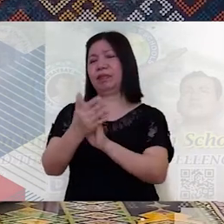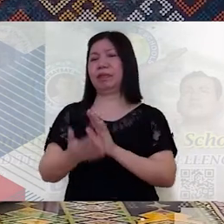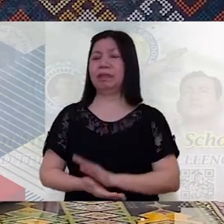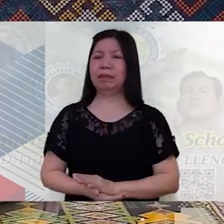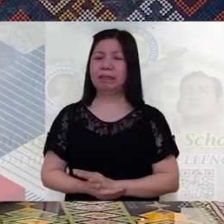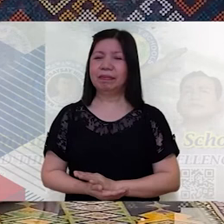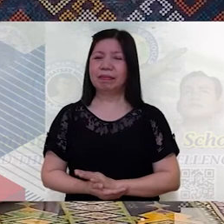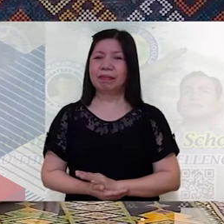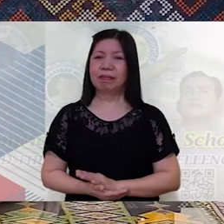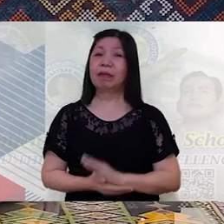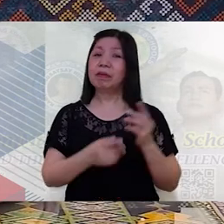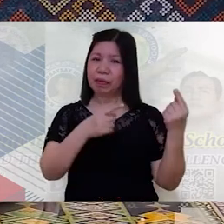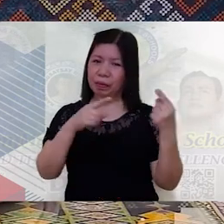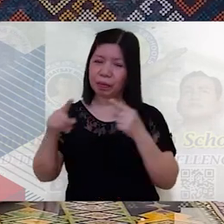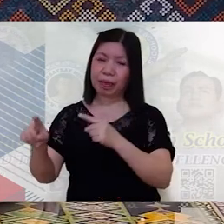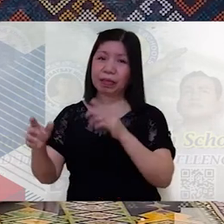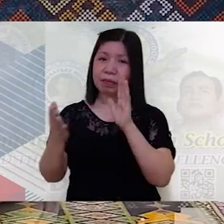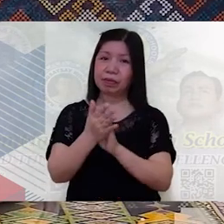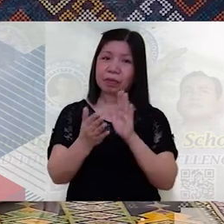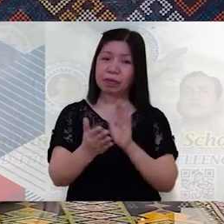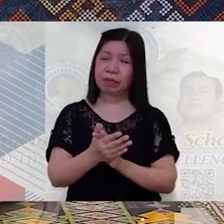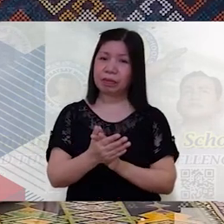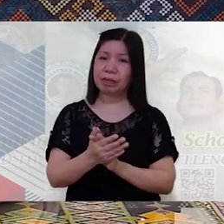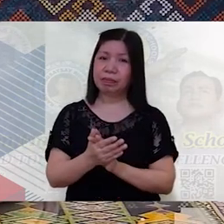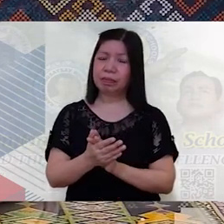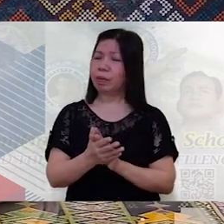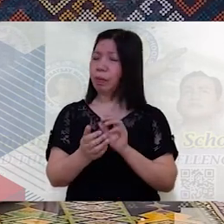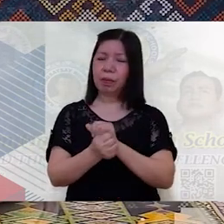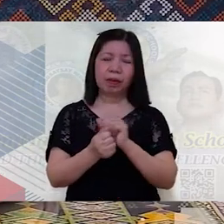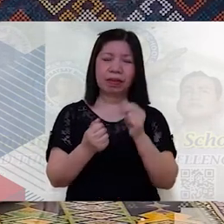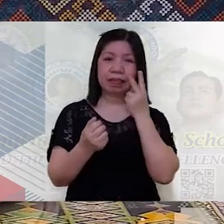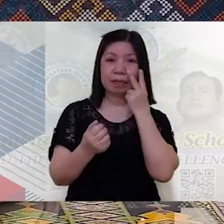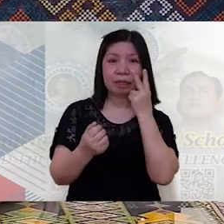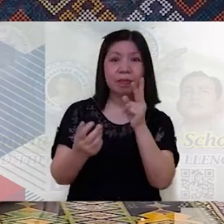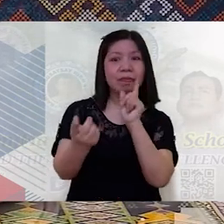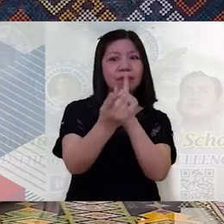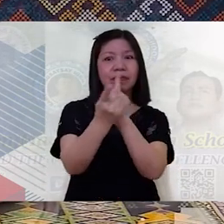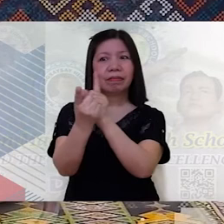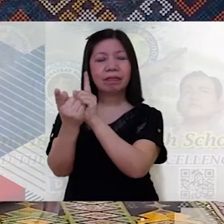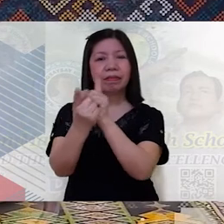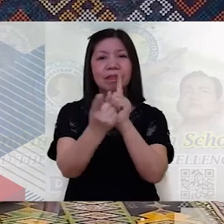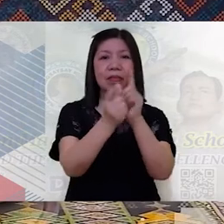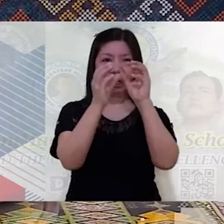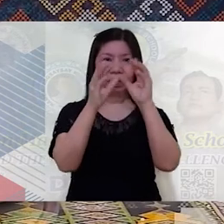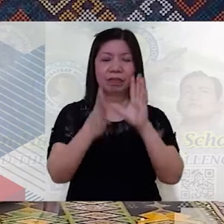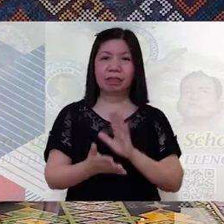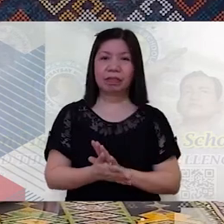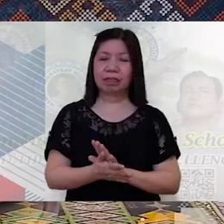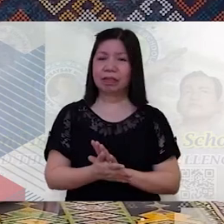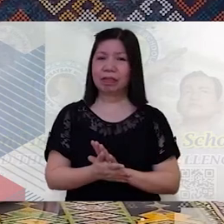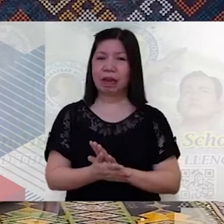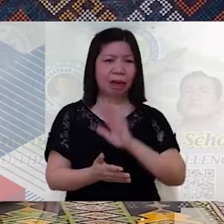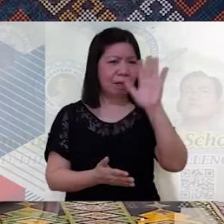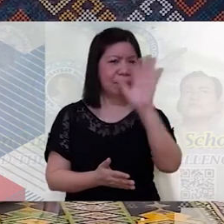school. You went to school practically without seeing your teachers, if at